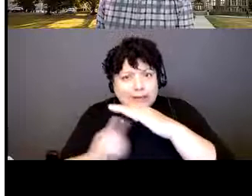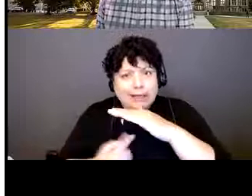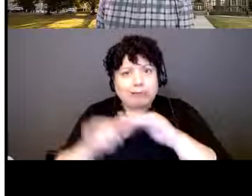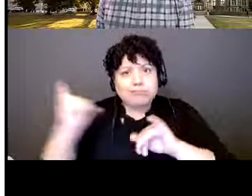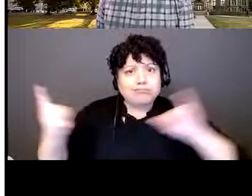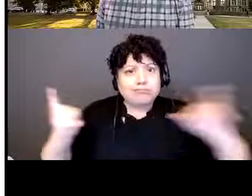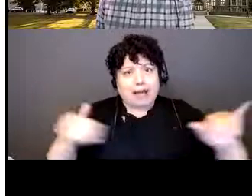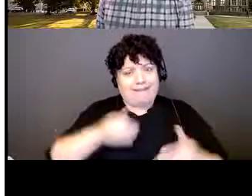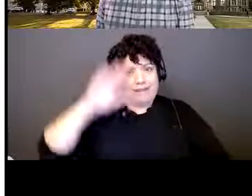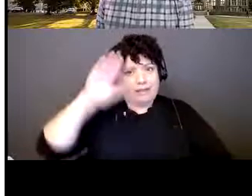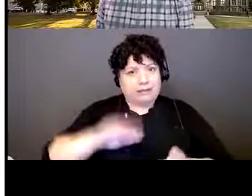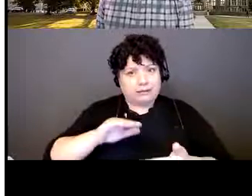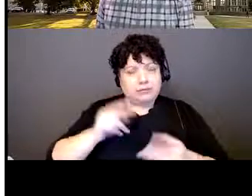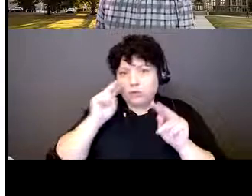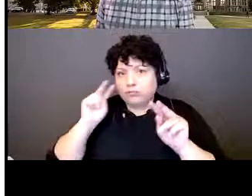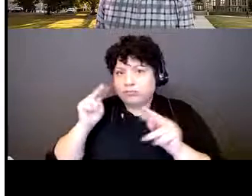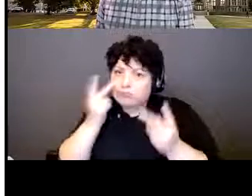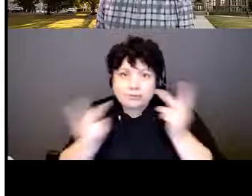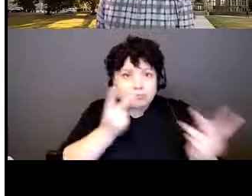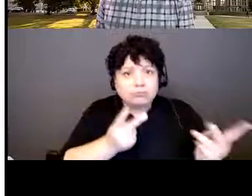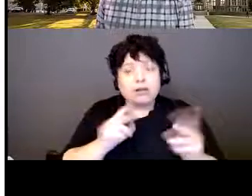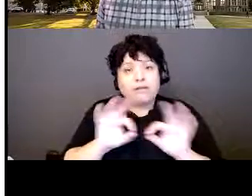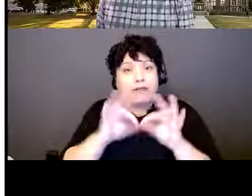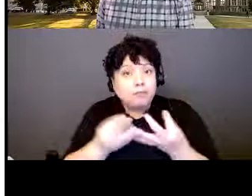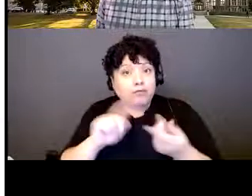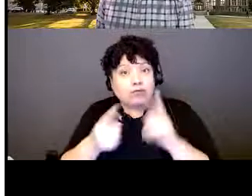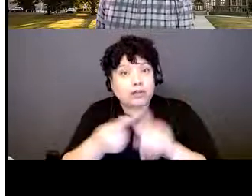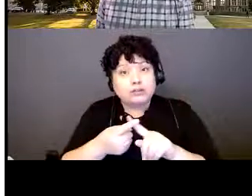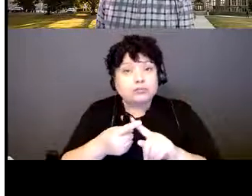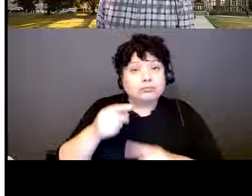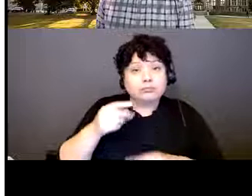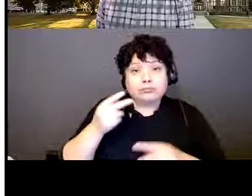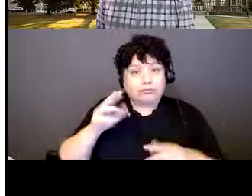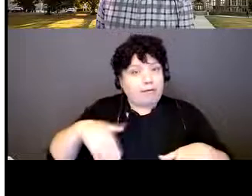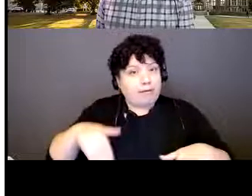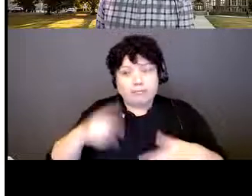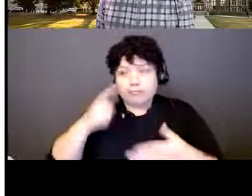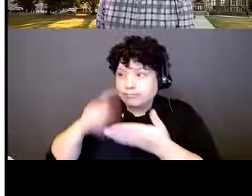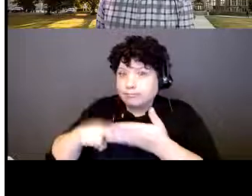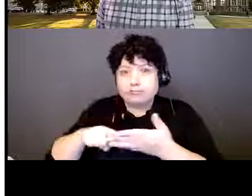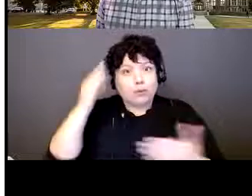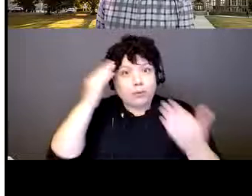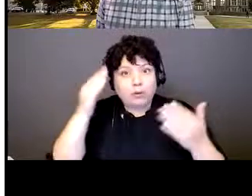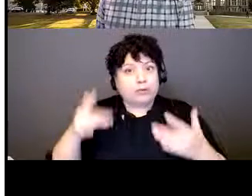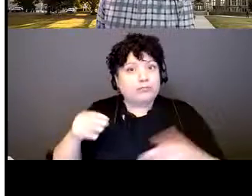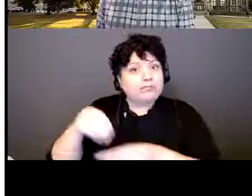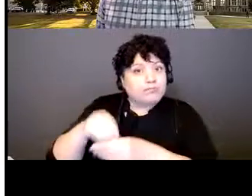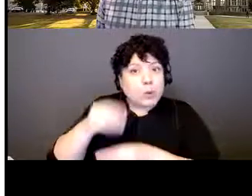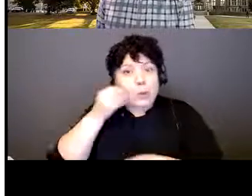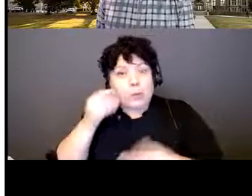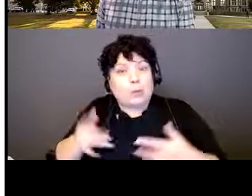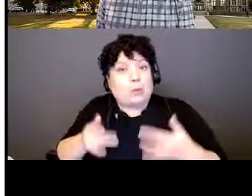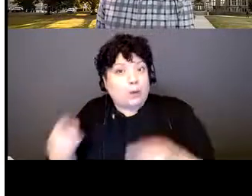eyes from friends, family, neighbors on what may be happening. And this recent